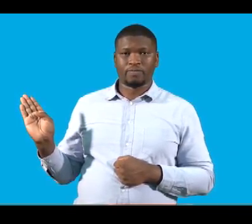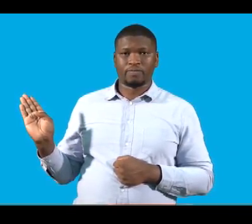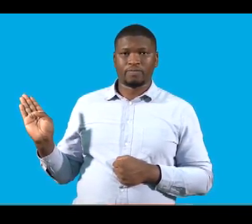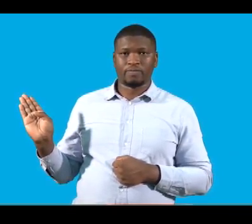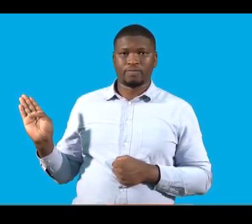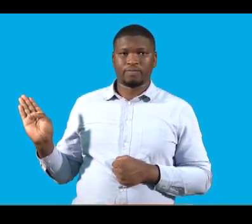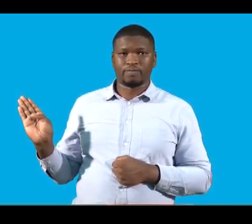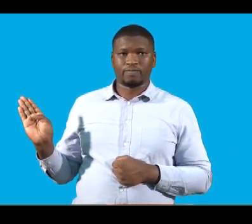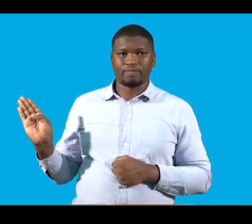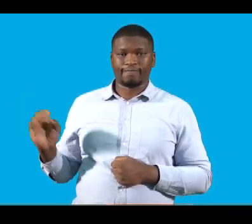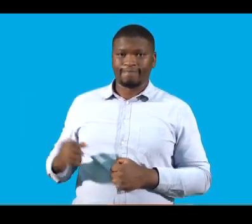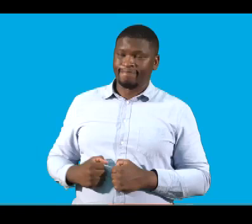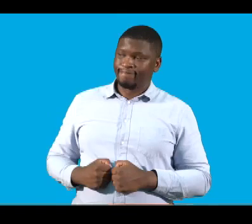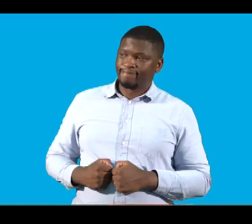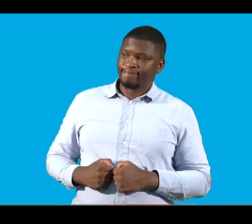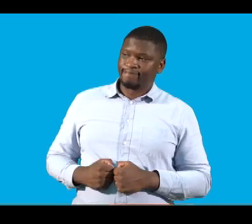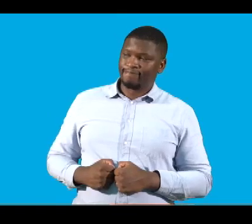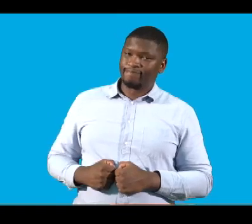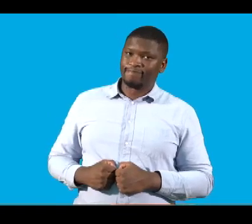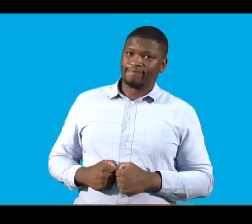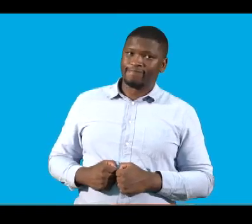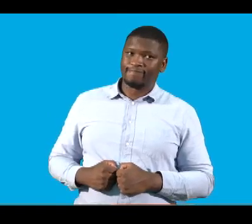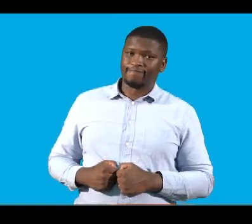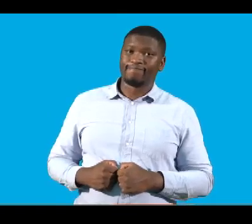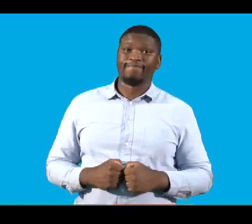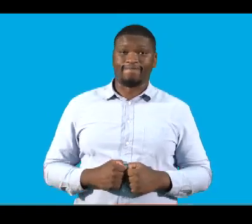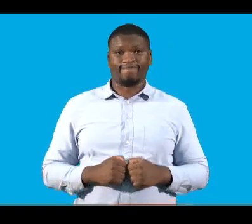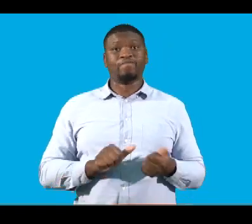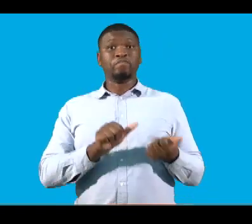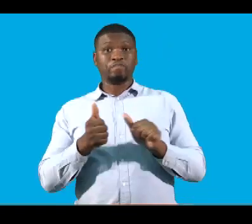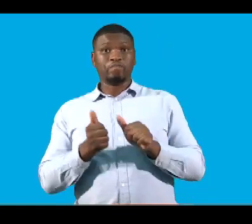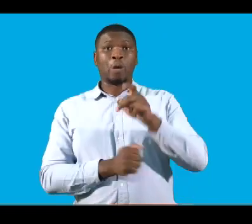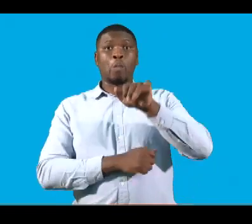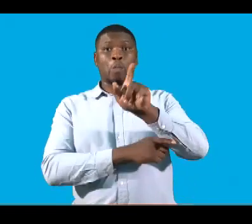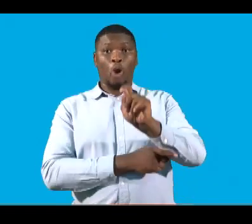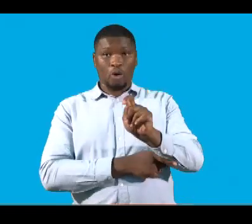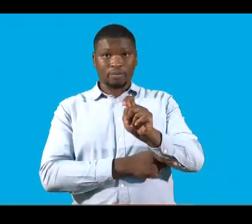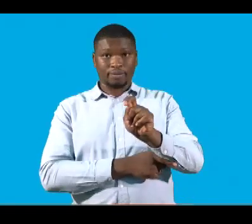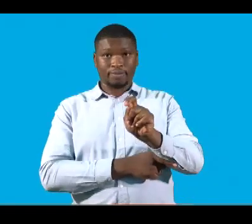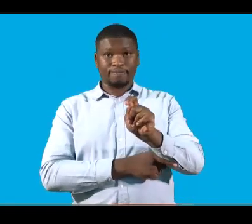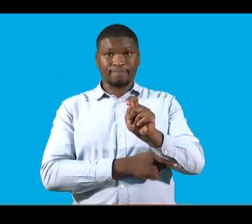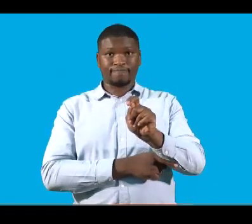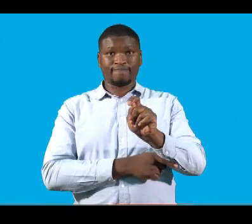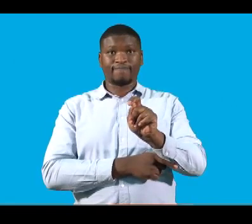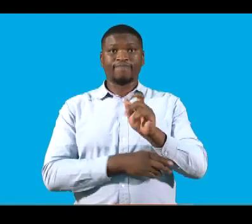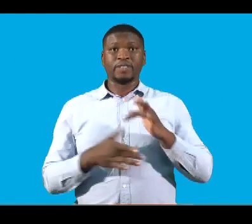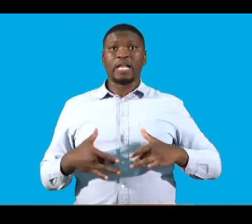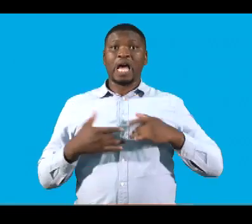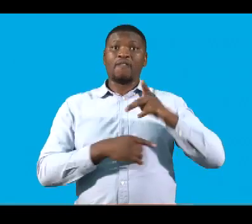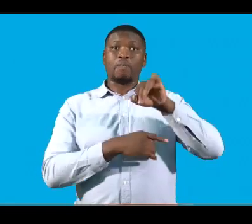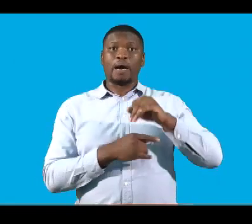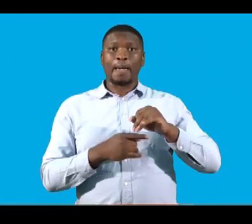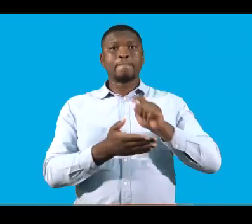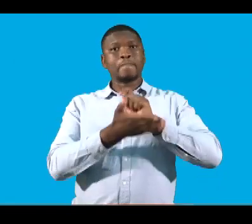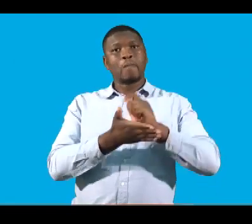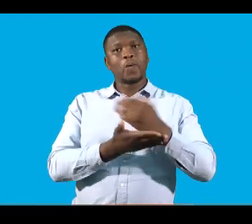hyena, the Taiwanese sailor, who's also the zebra, and some of the other supporting characters. In the plot,